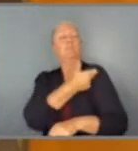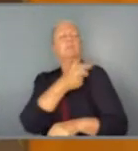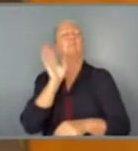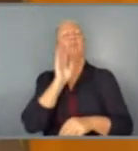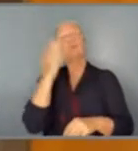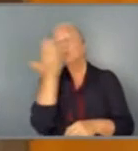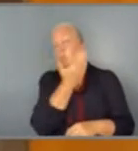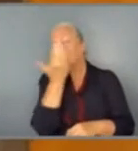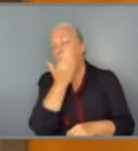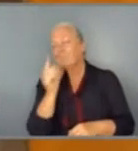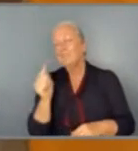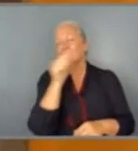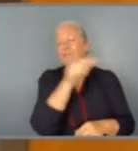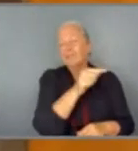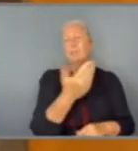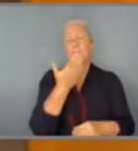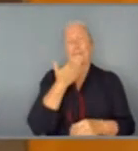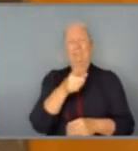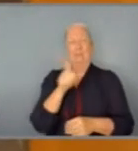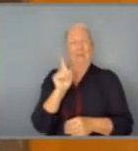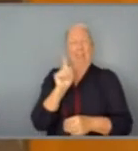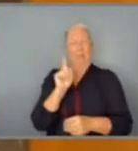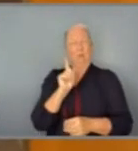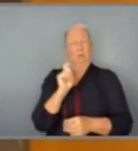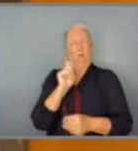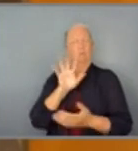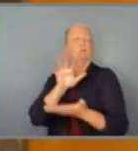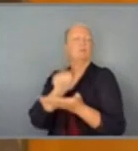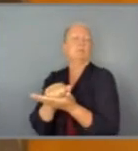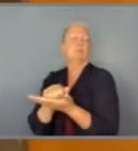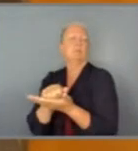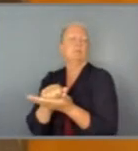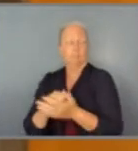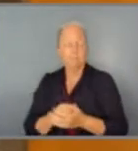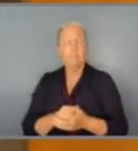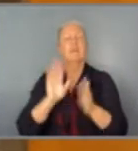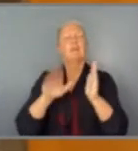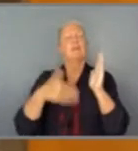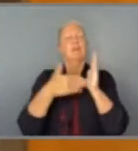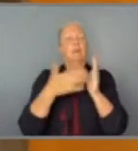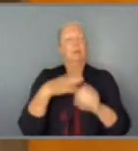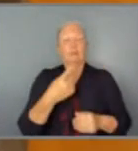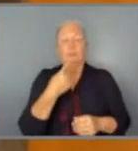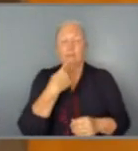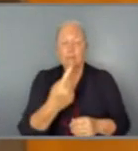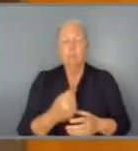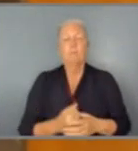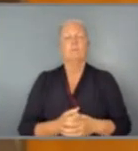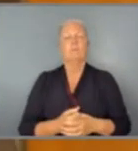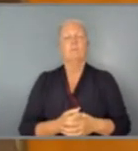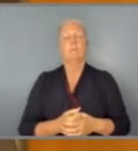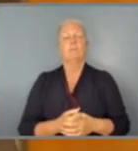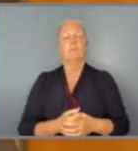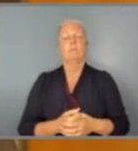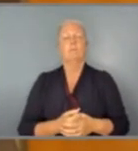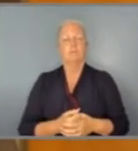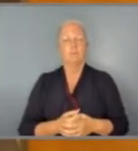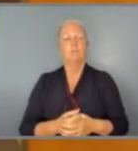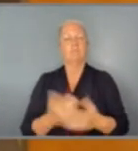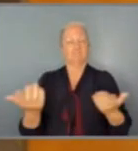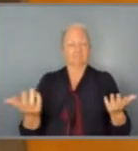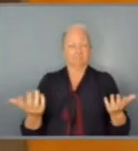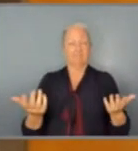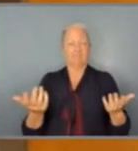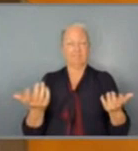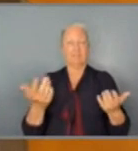and get those bookings in. And finally, I just want to mention that primary dose vaccinations still continue. We now have every state